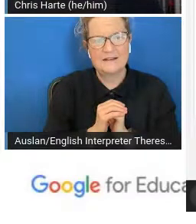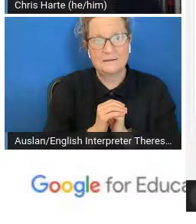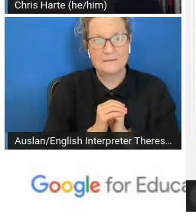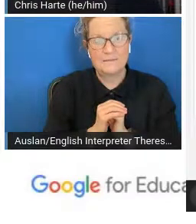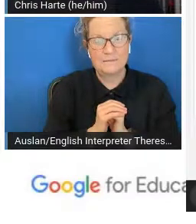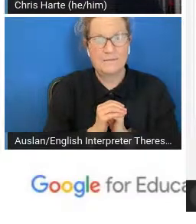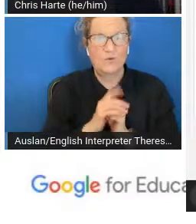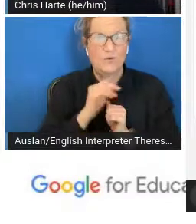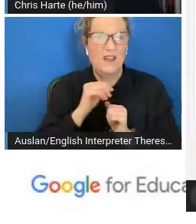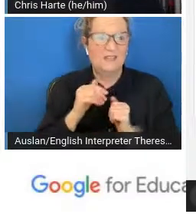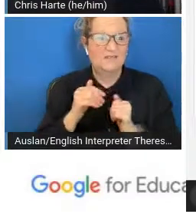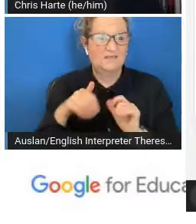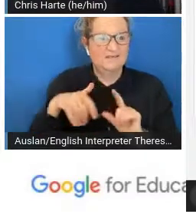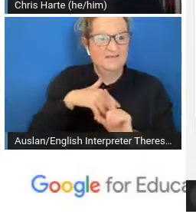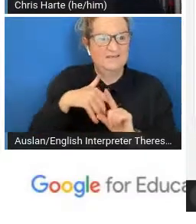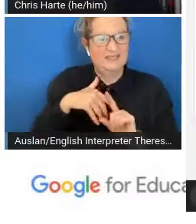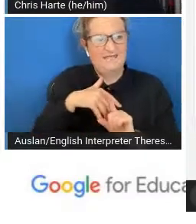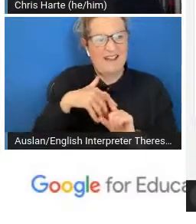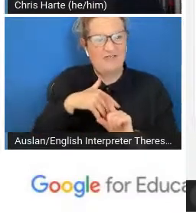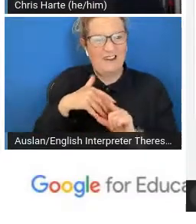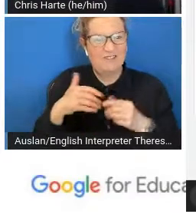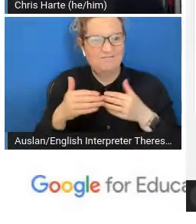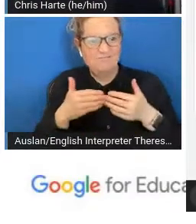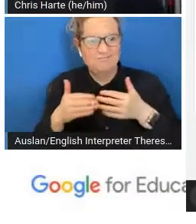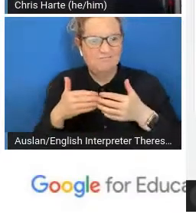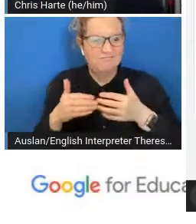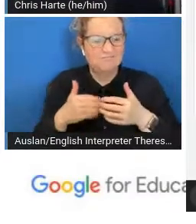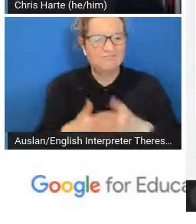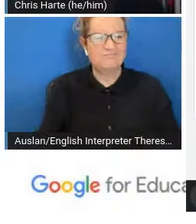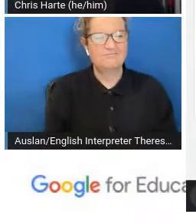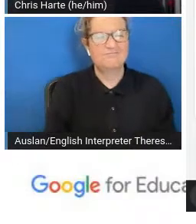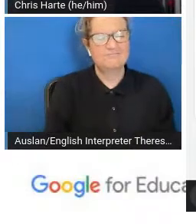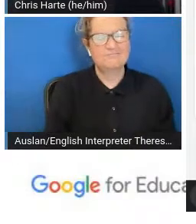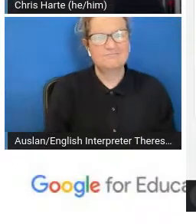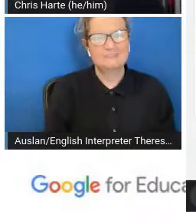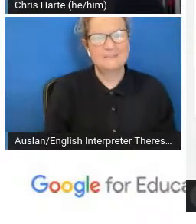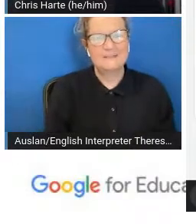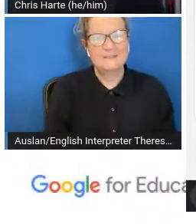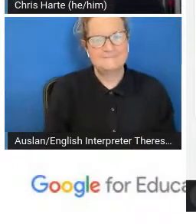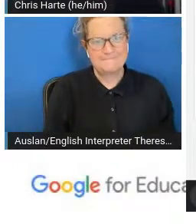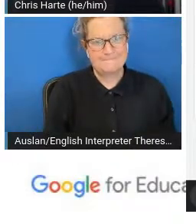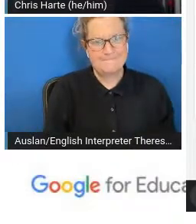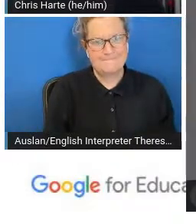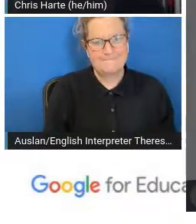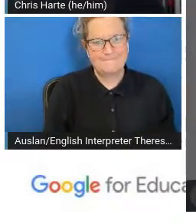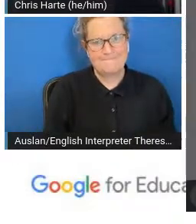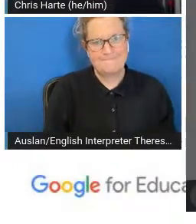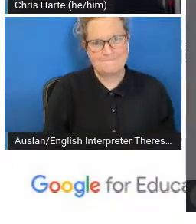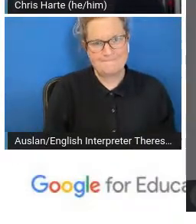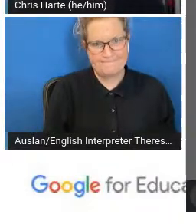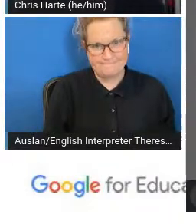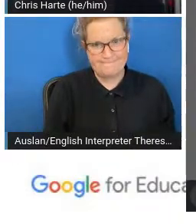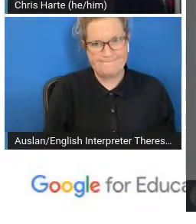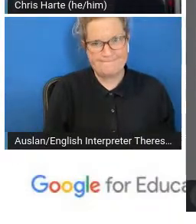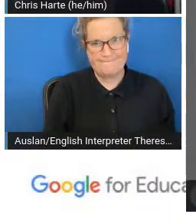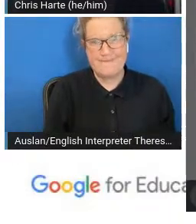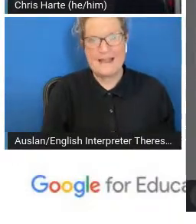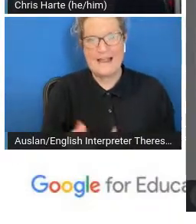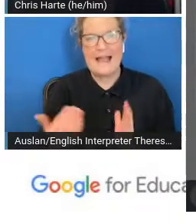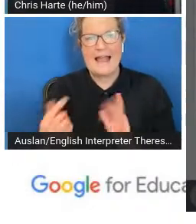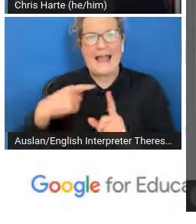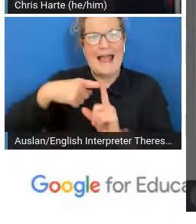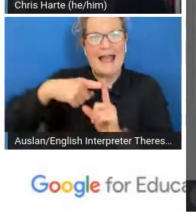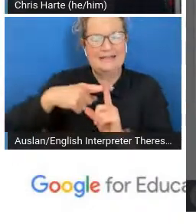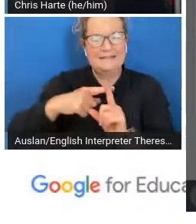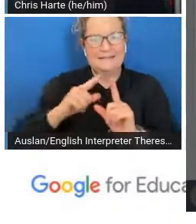the background. And it's already, let me just change the background. You go set the background and you add an image. So